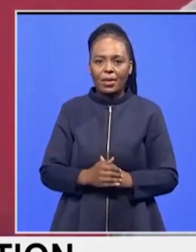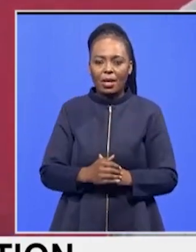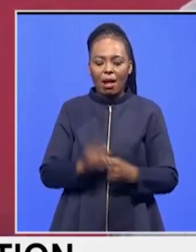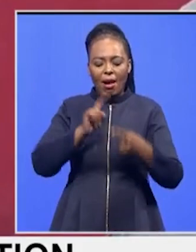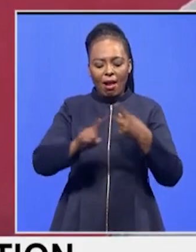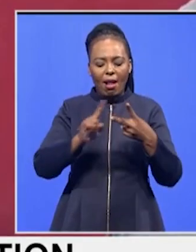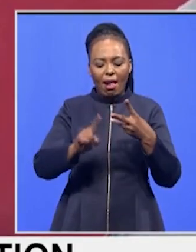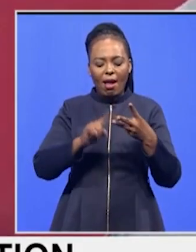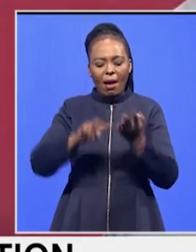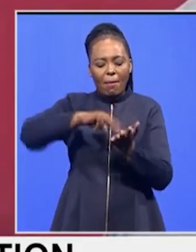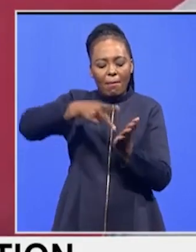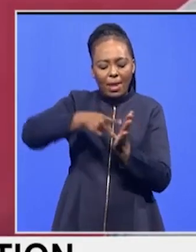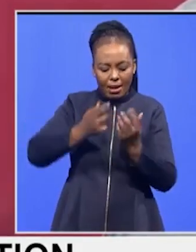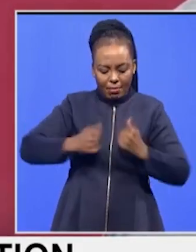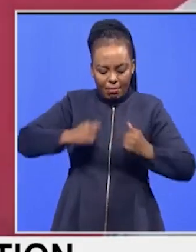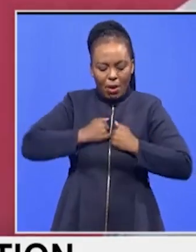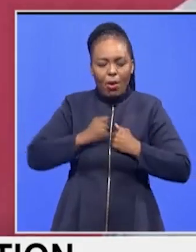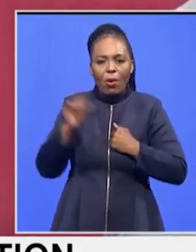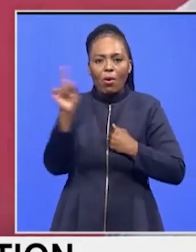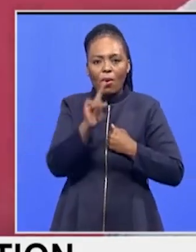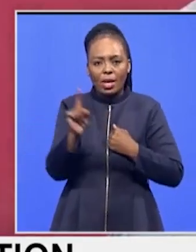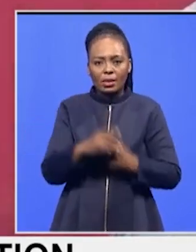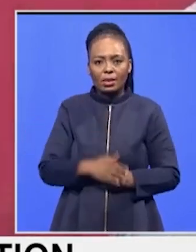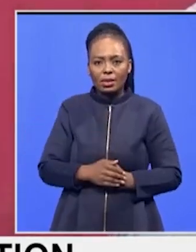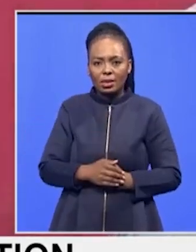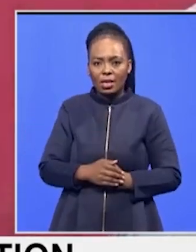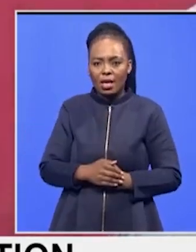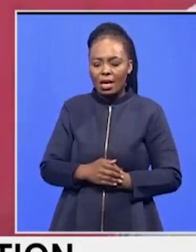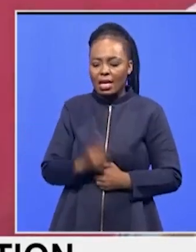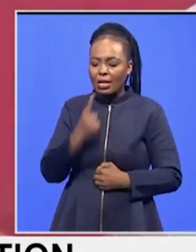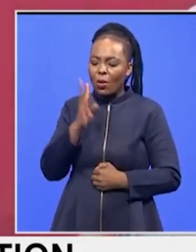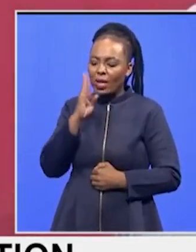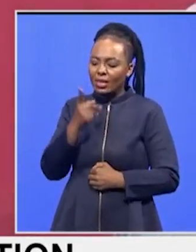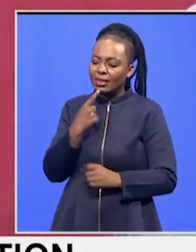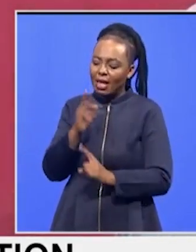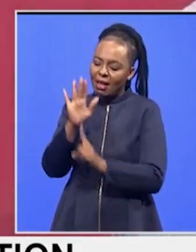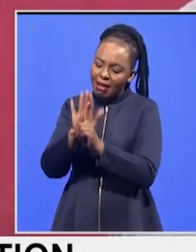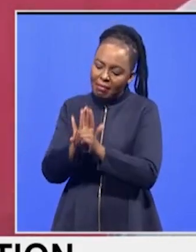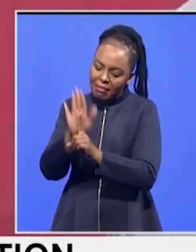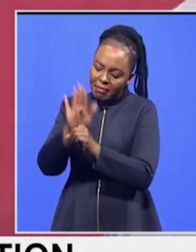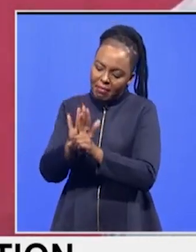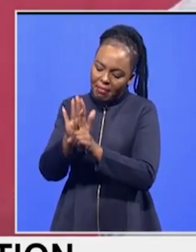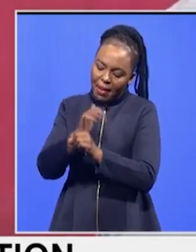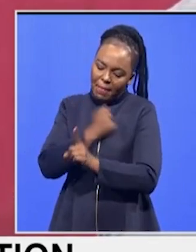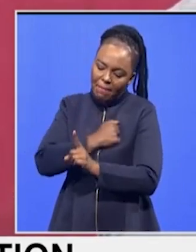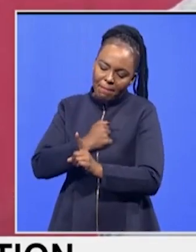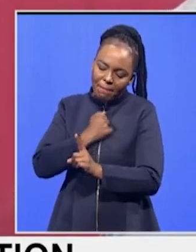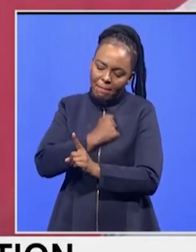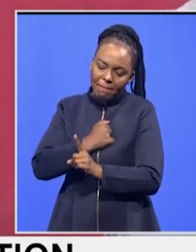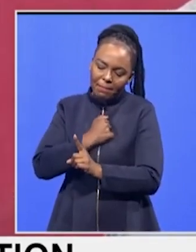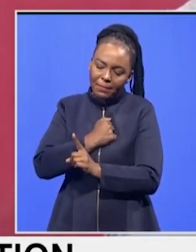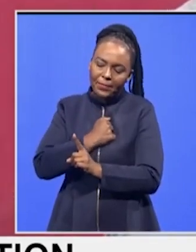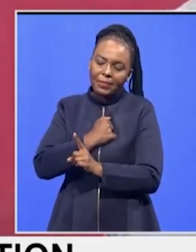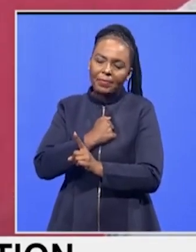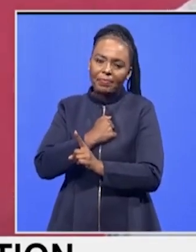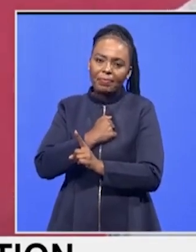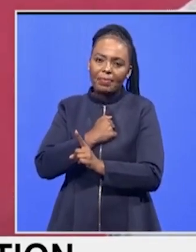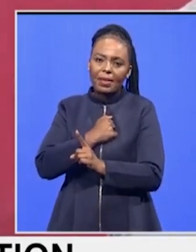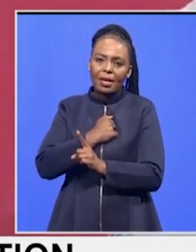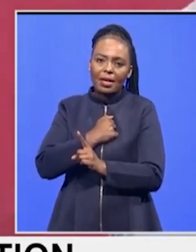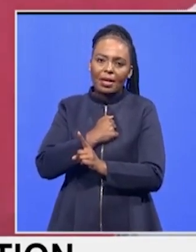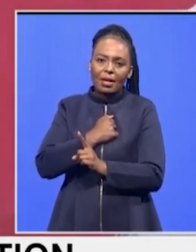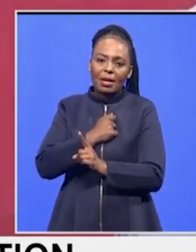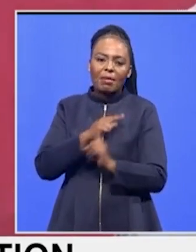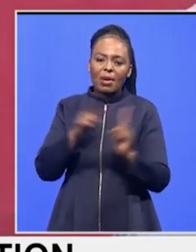taking. Because words of comfort will disappear eventually. But if we can